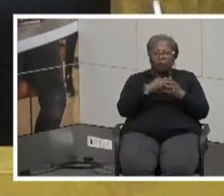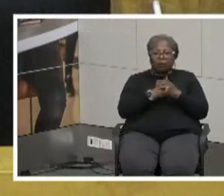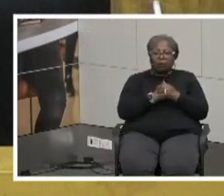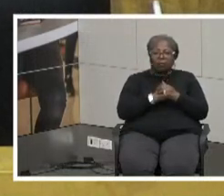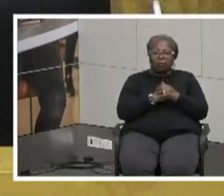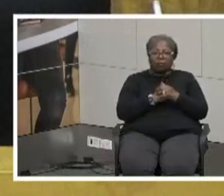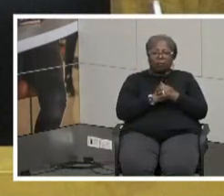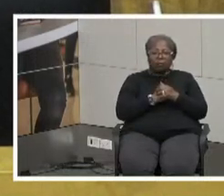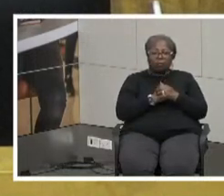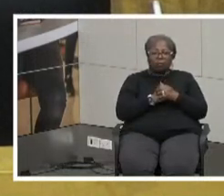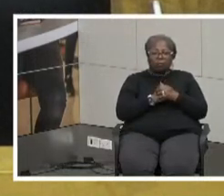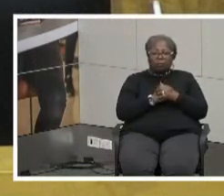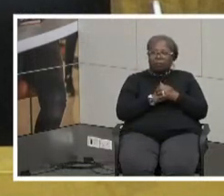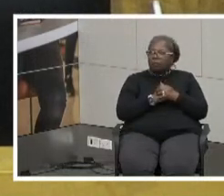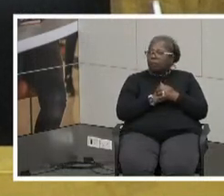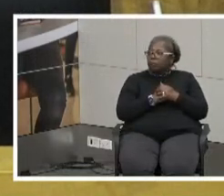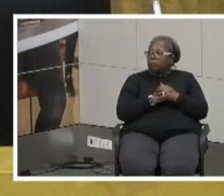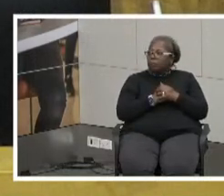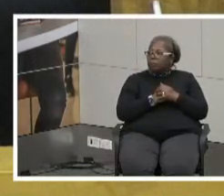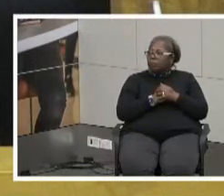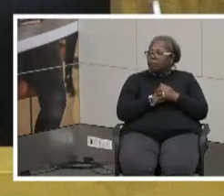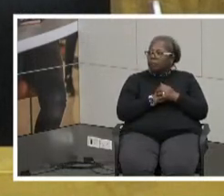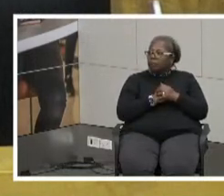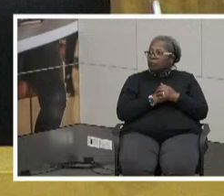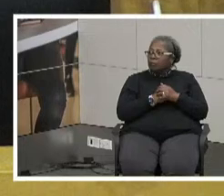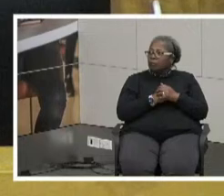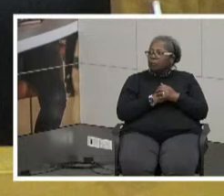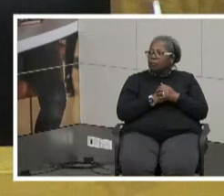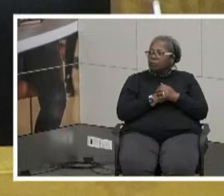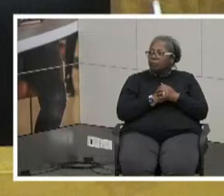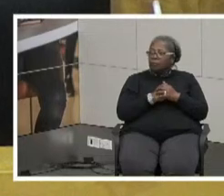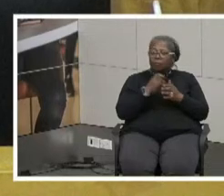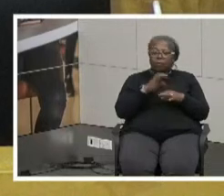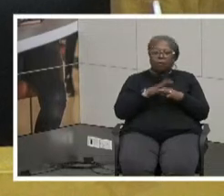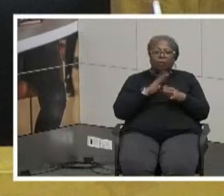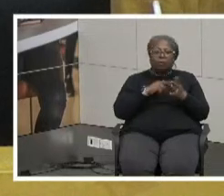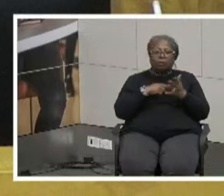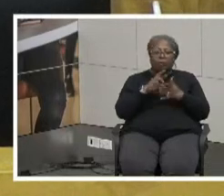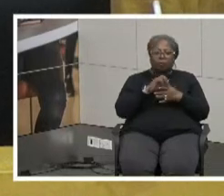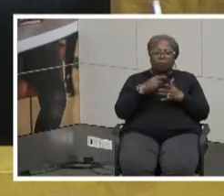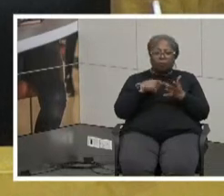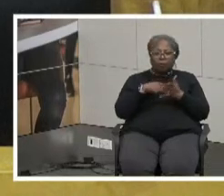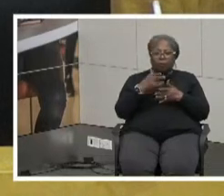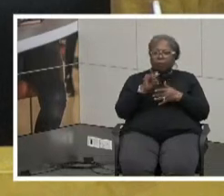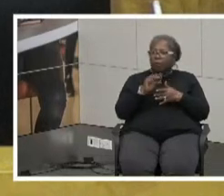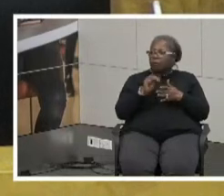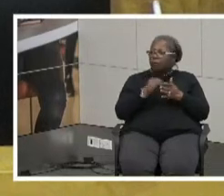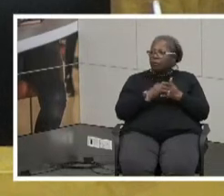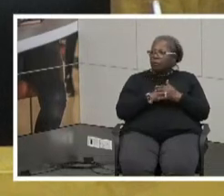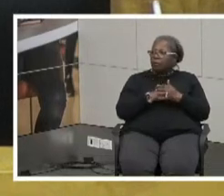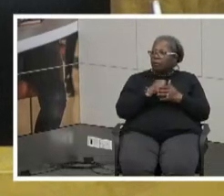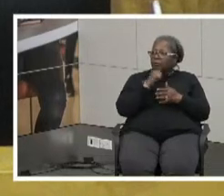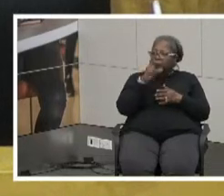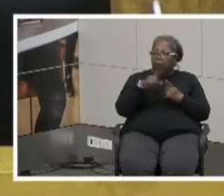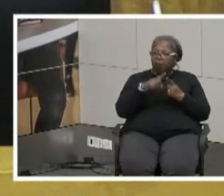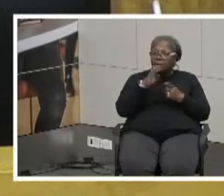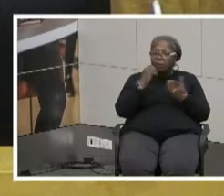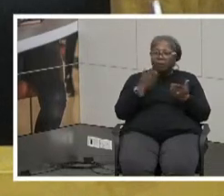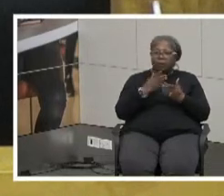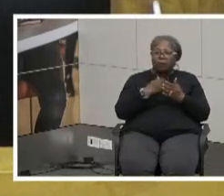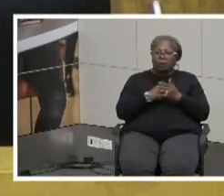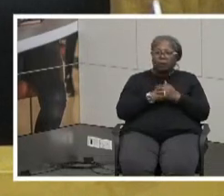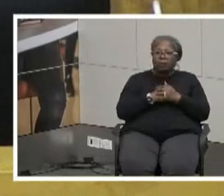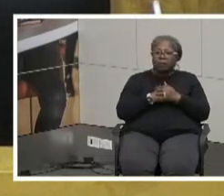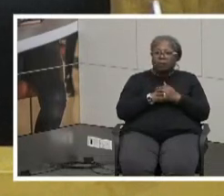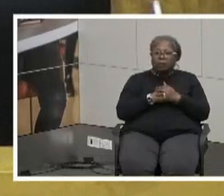room who are ready he on he's on our payroll go ahead we pay him he doesn't need to be here go ahead we didn't want him